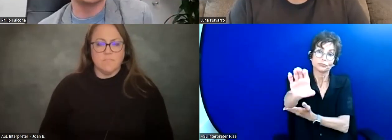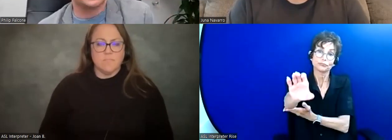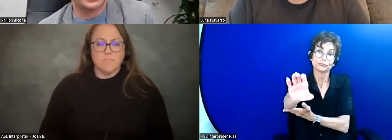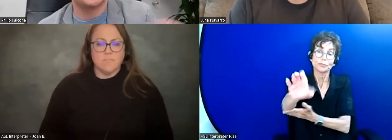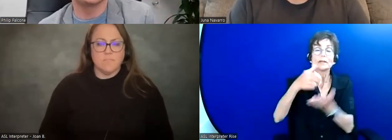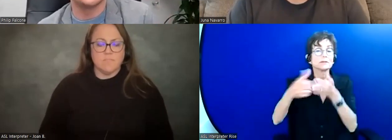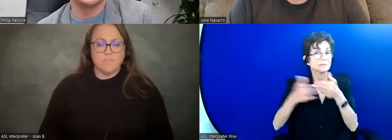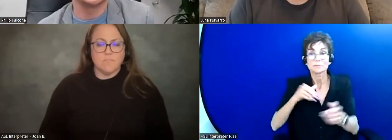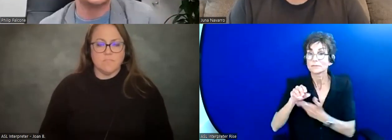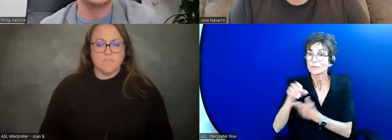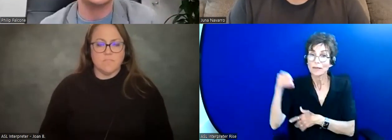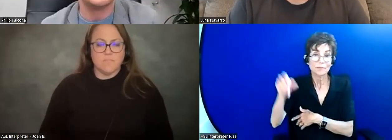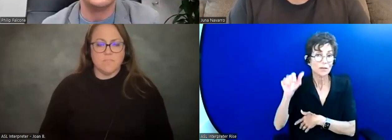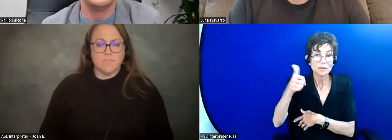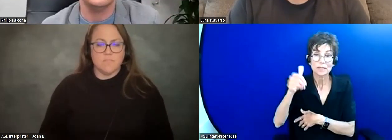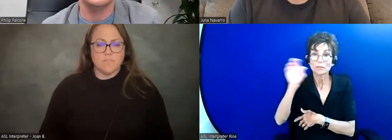that 10% upfront or not.